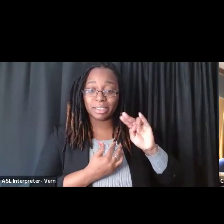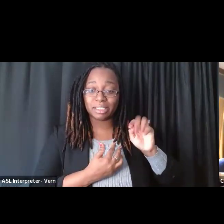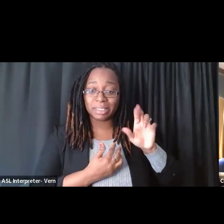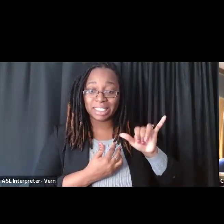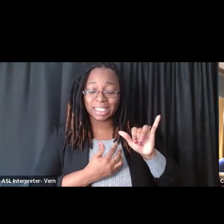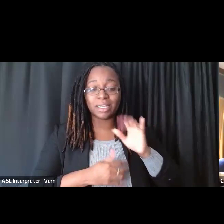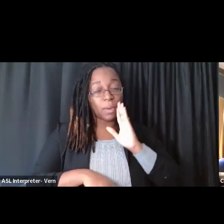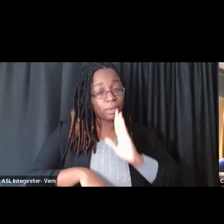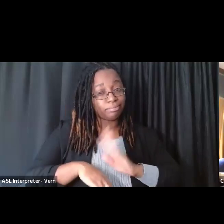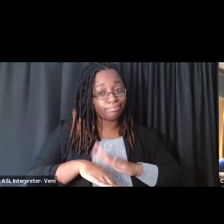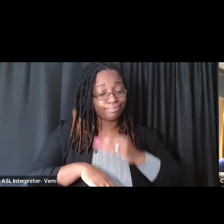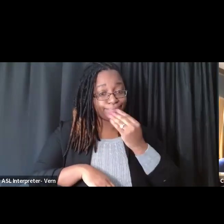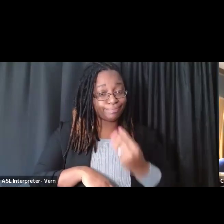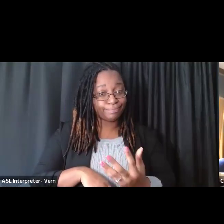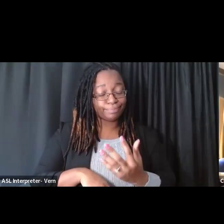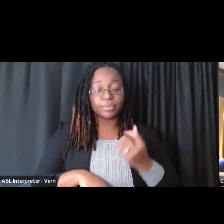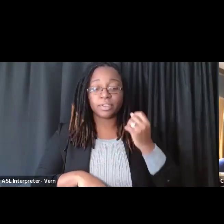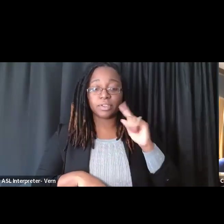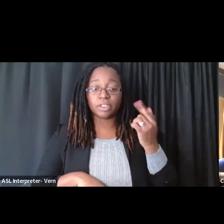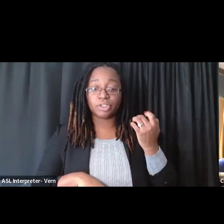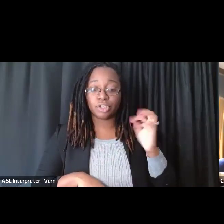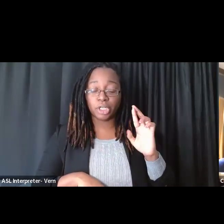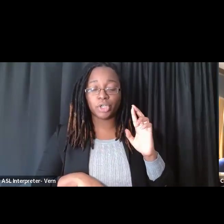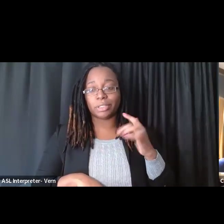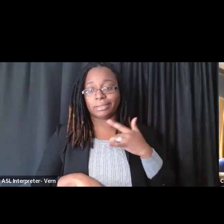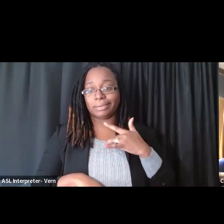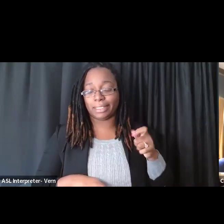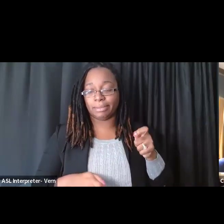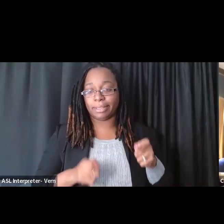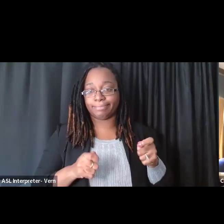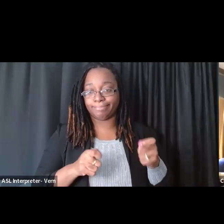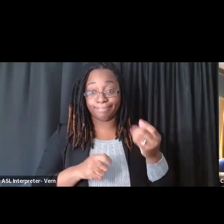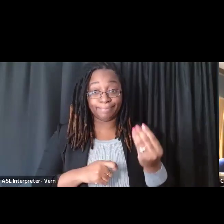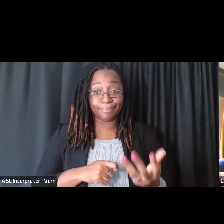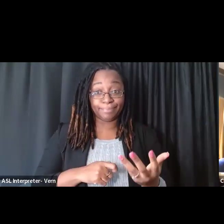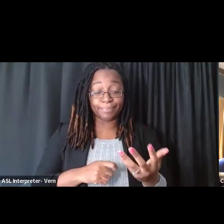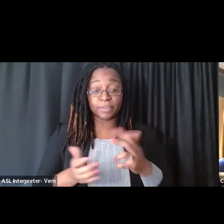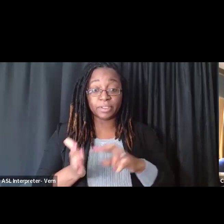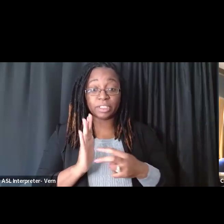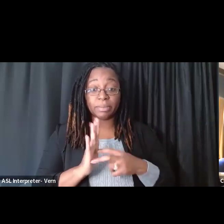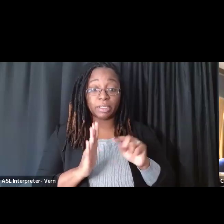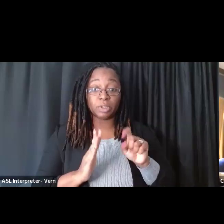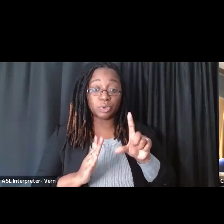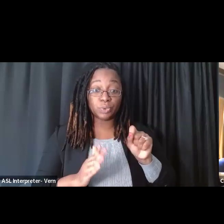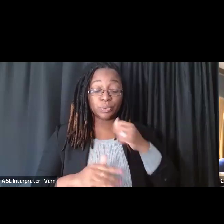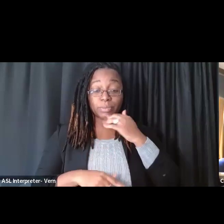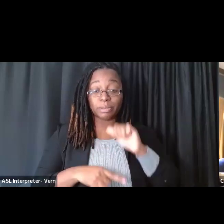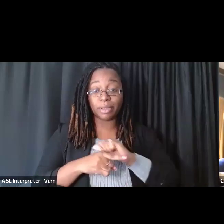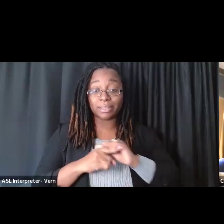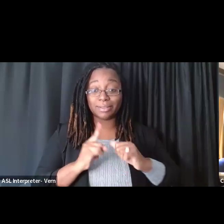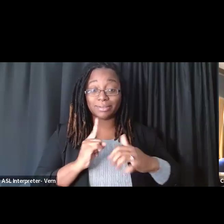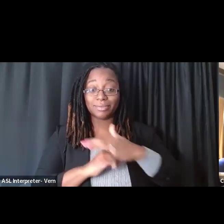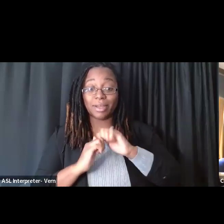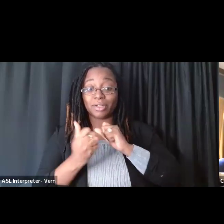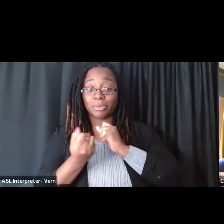disclaimer. Our understanding of gender is constantly evolving. As such, the tools and best practices around